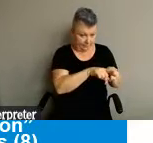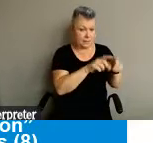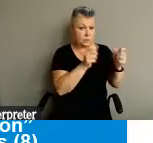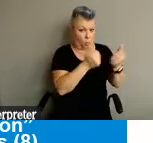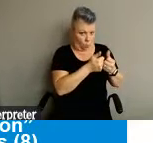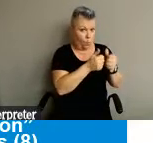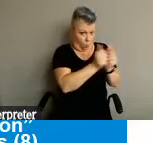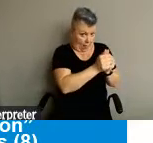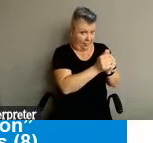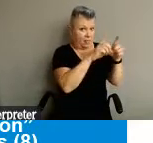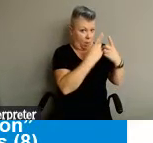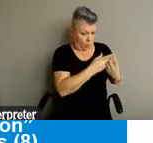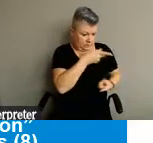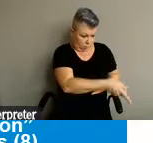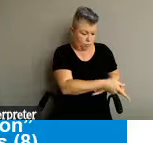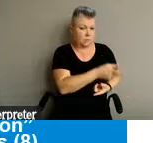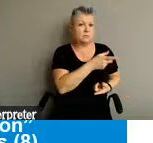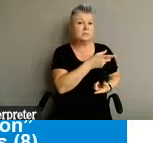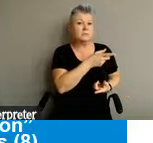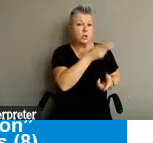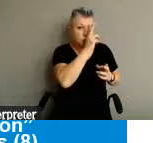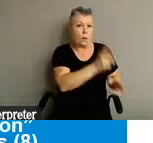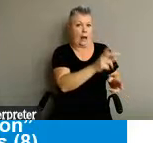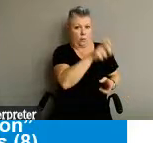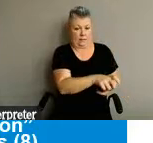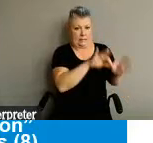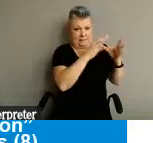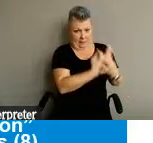needs of families based on child care locations.